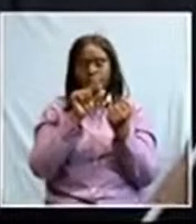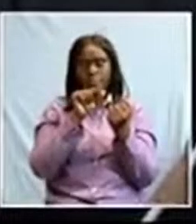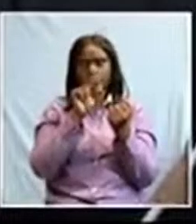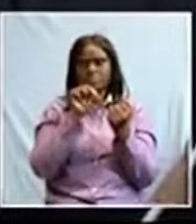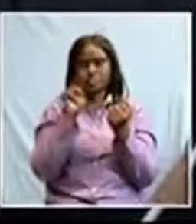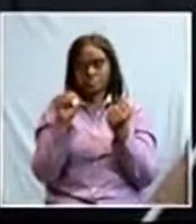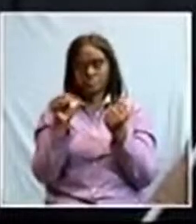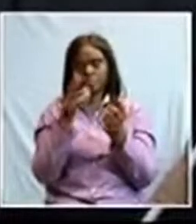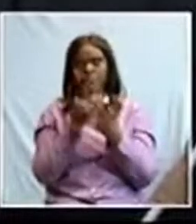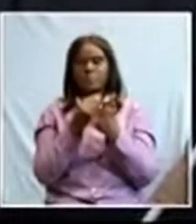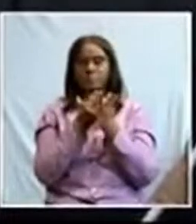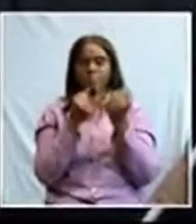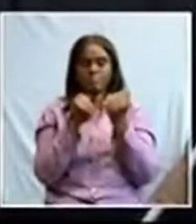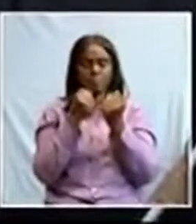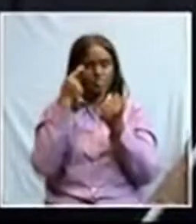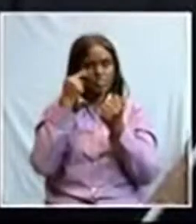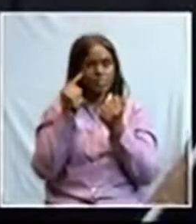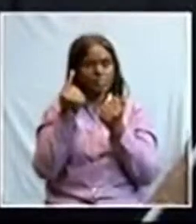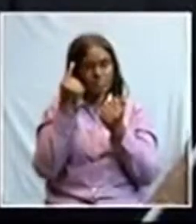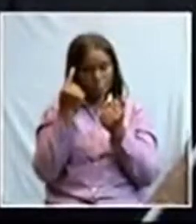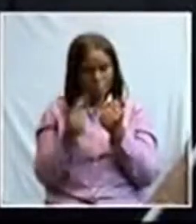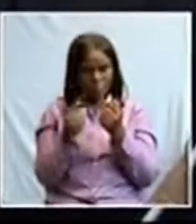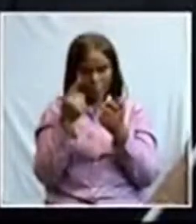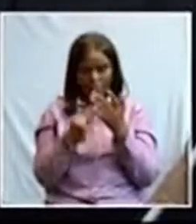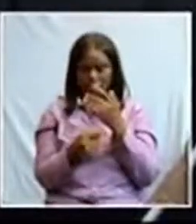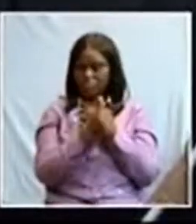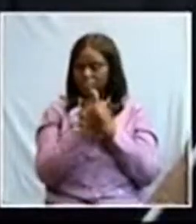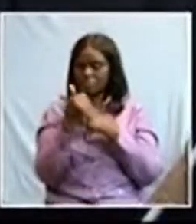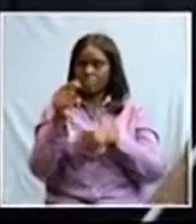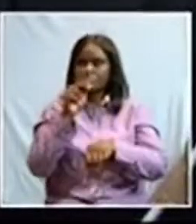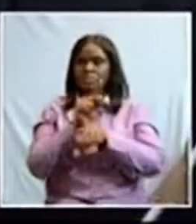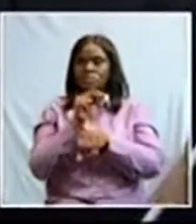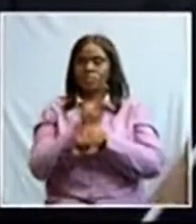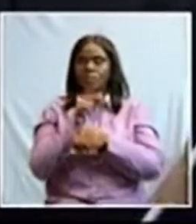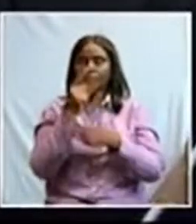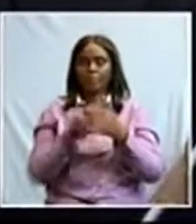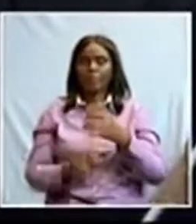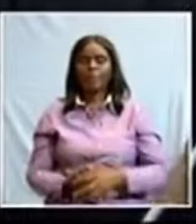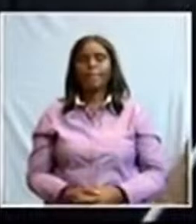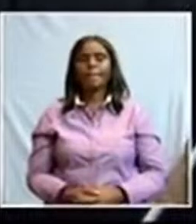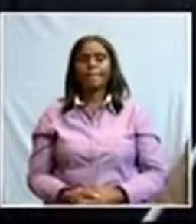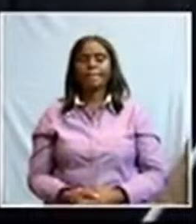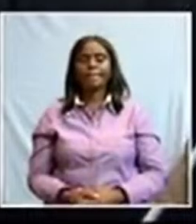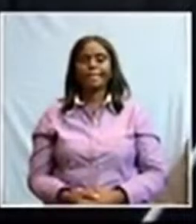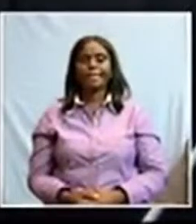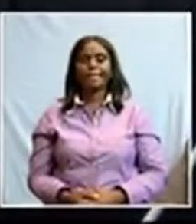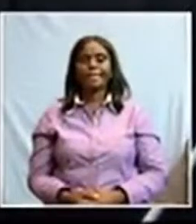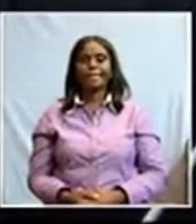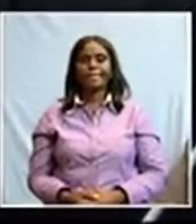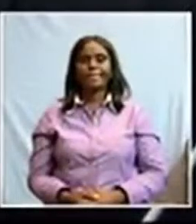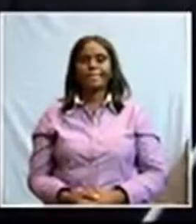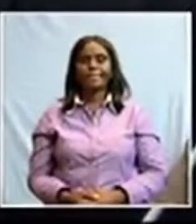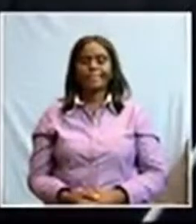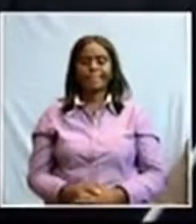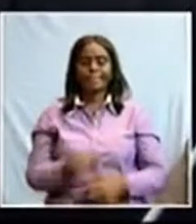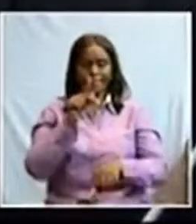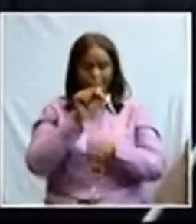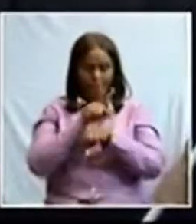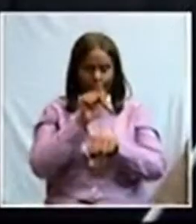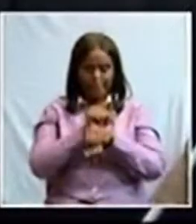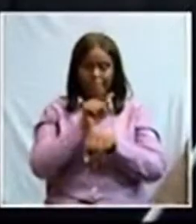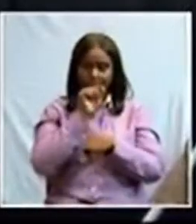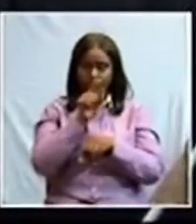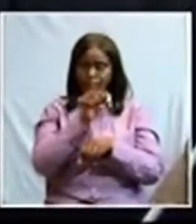2022 funding for phase 1. The project was this